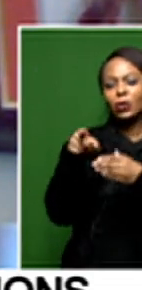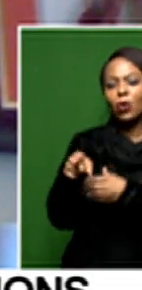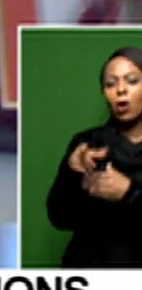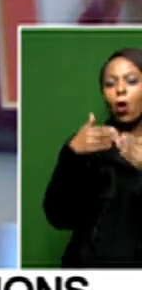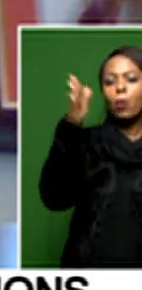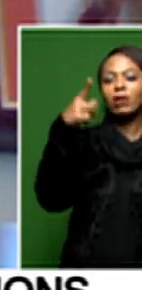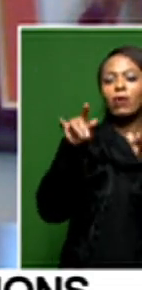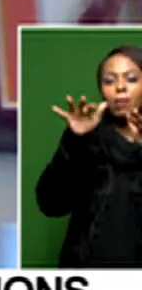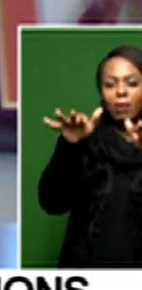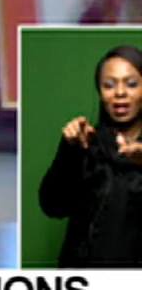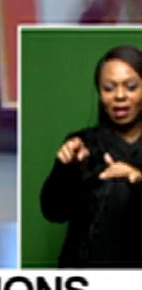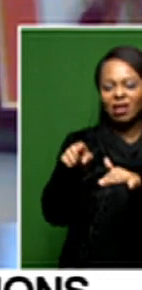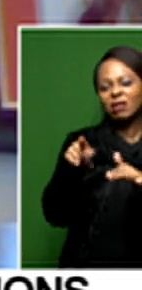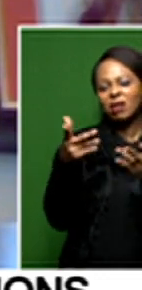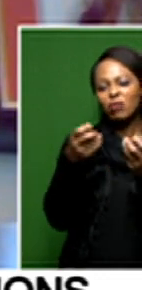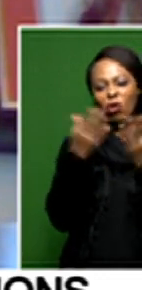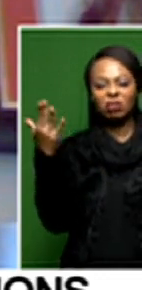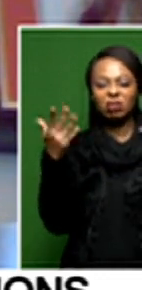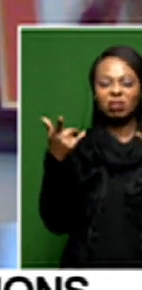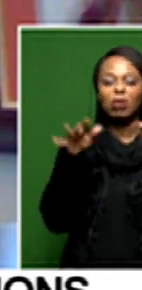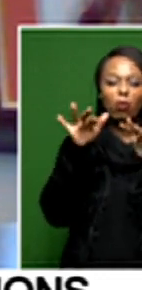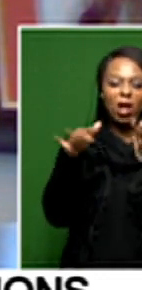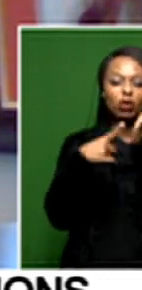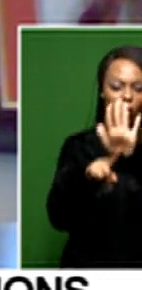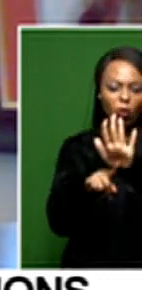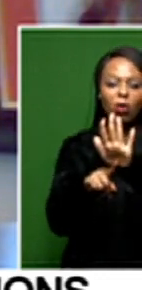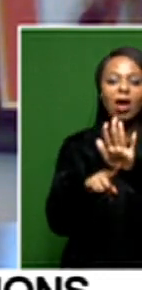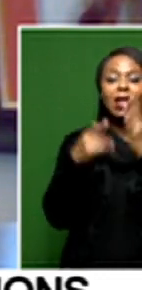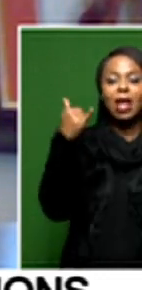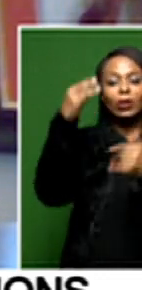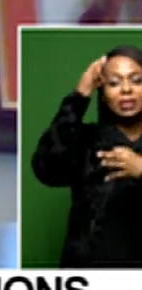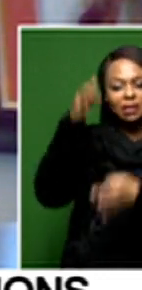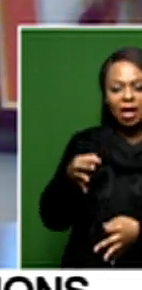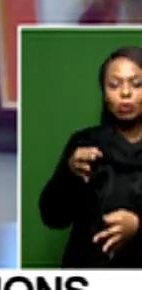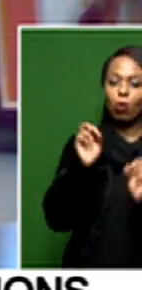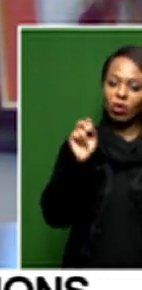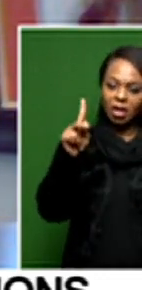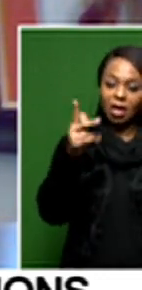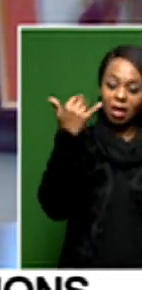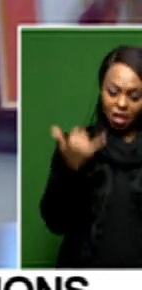public. That was the most popular show. Now we decided we are going to open,